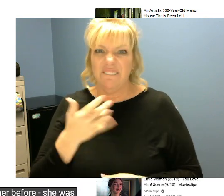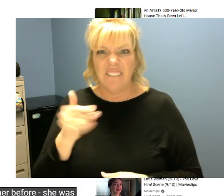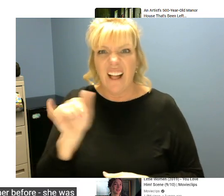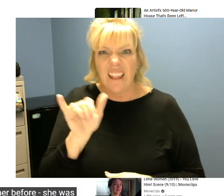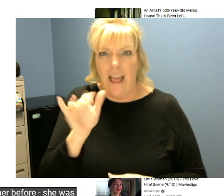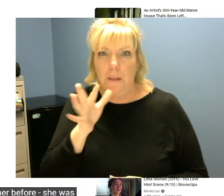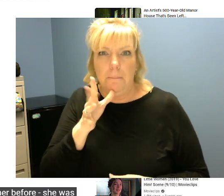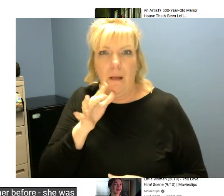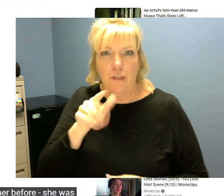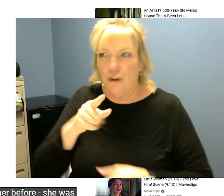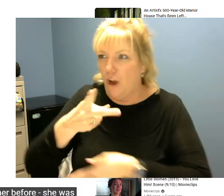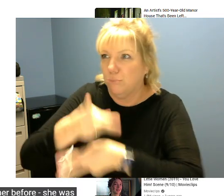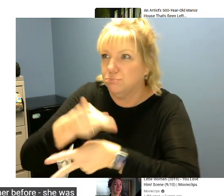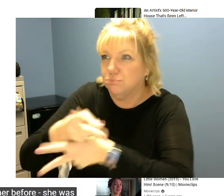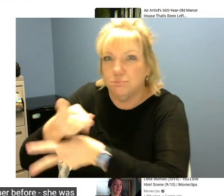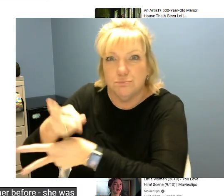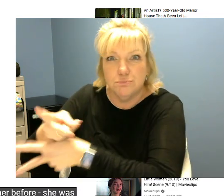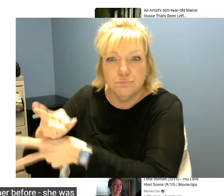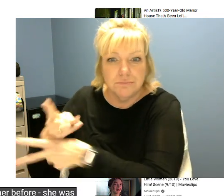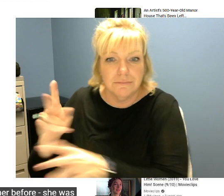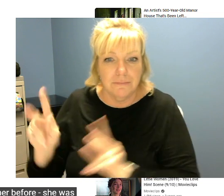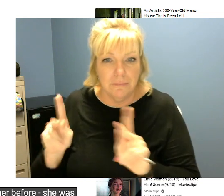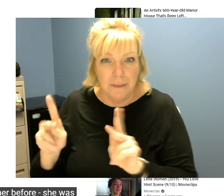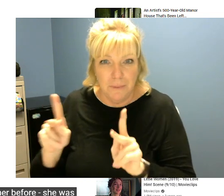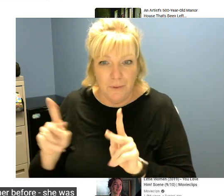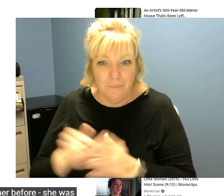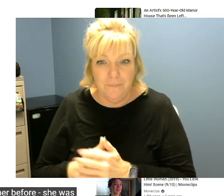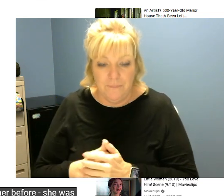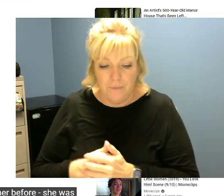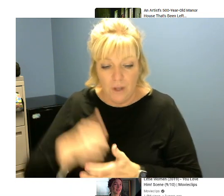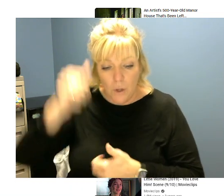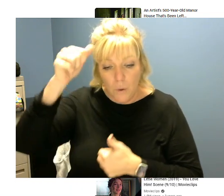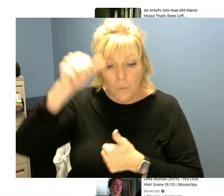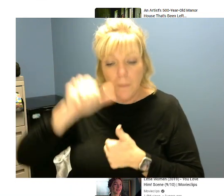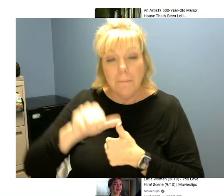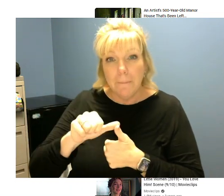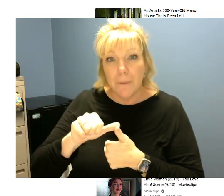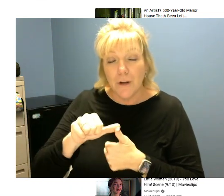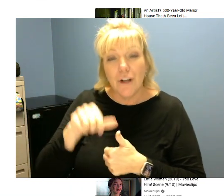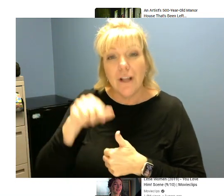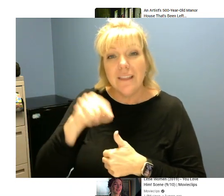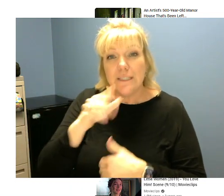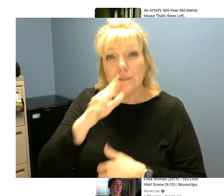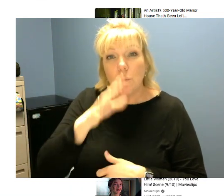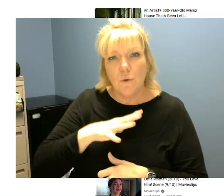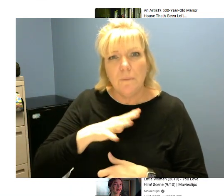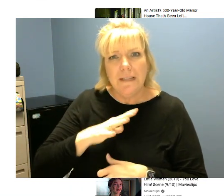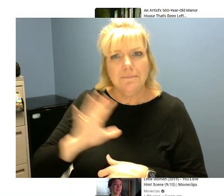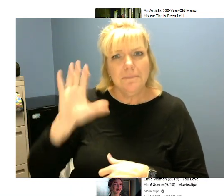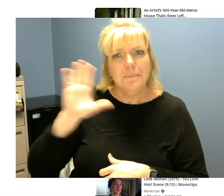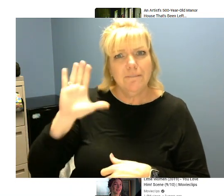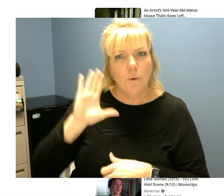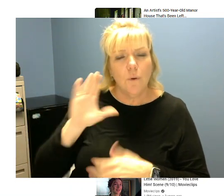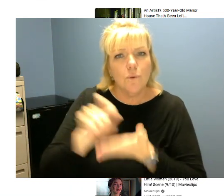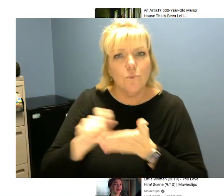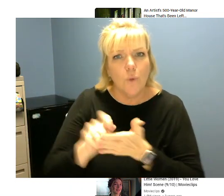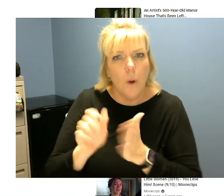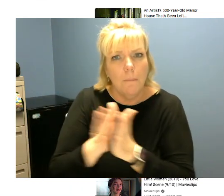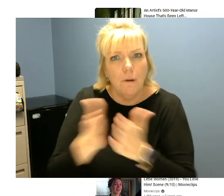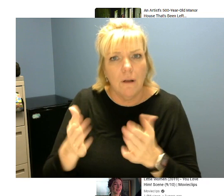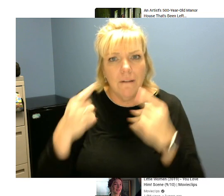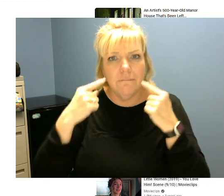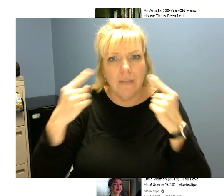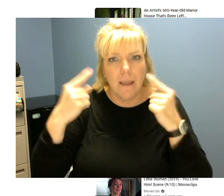Now you might remember Louise May Alcott. You saw her before too. She was one of those seminal novelists. She wrote Little